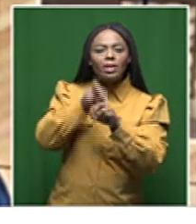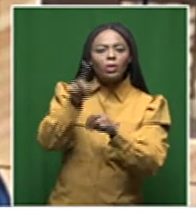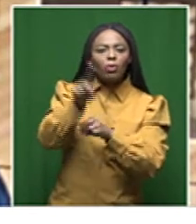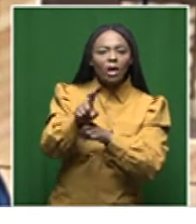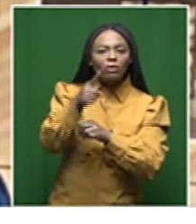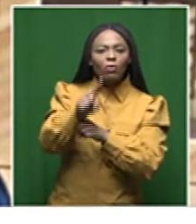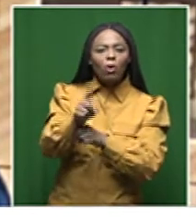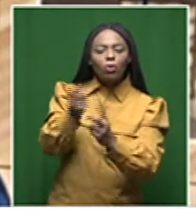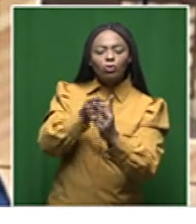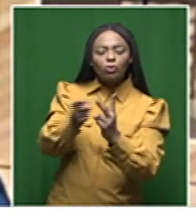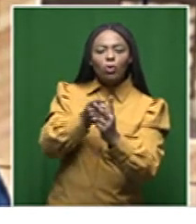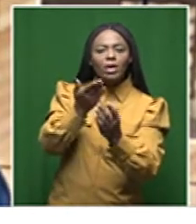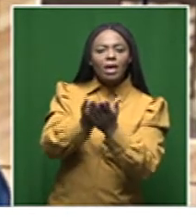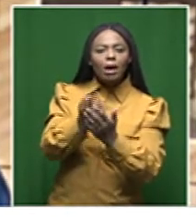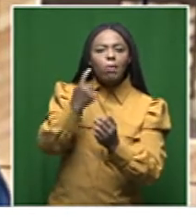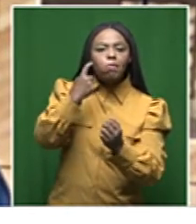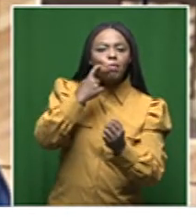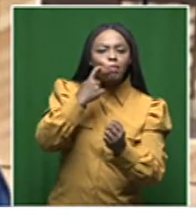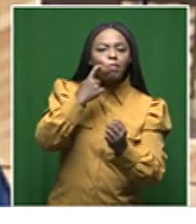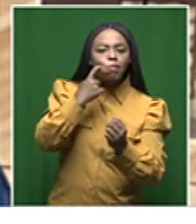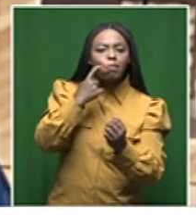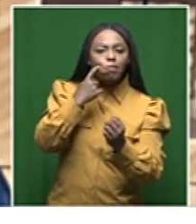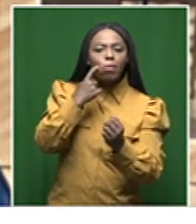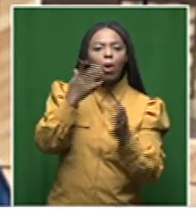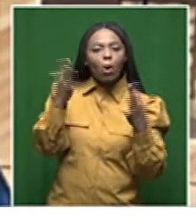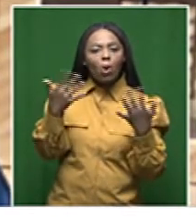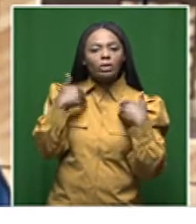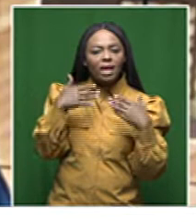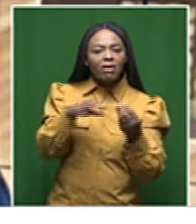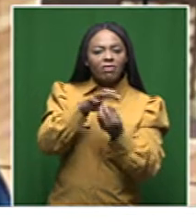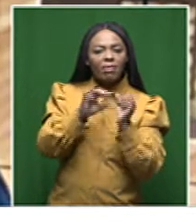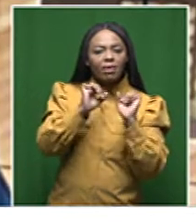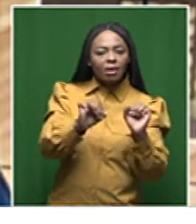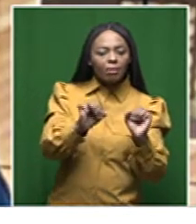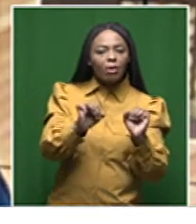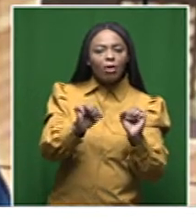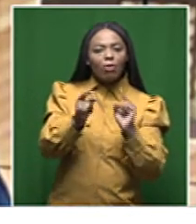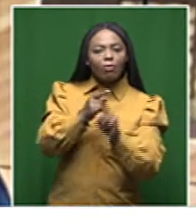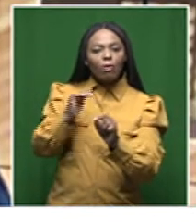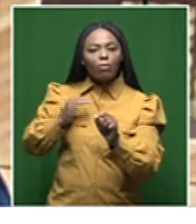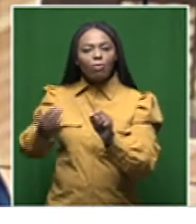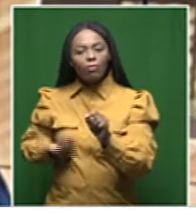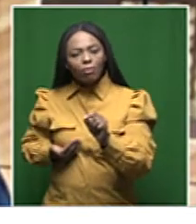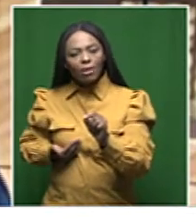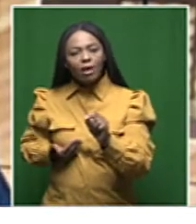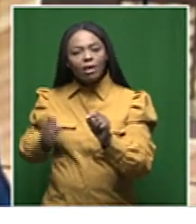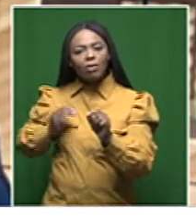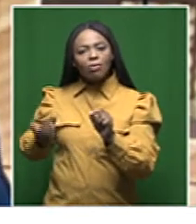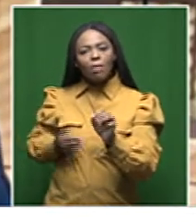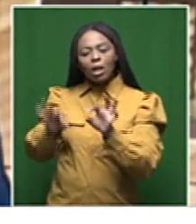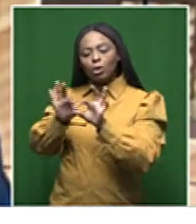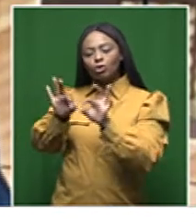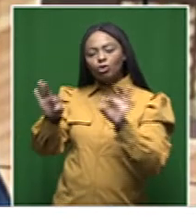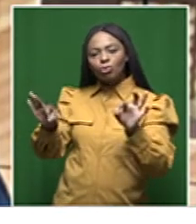a successful pregnancy or achieve the desire to start a family? It's all from the female. All you need being a tubes, the